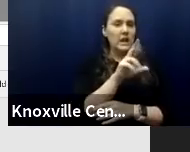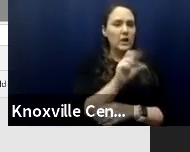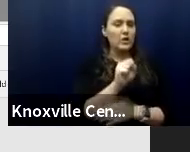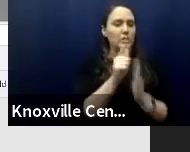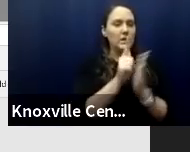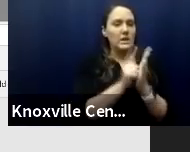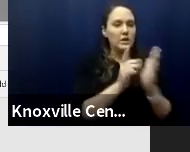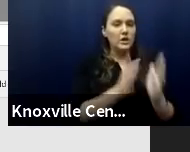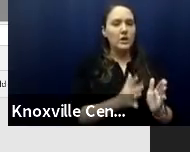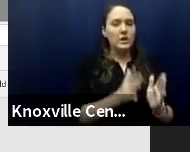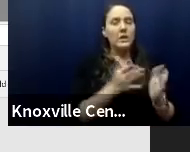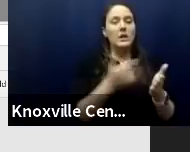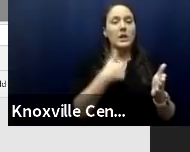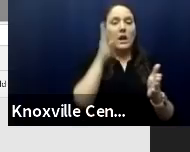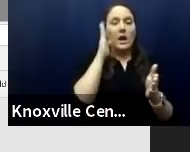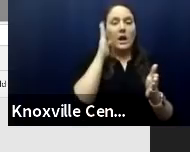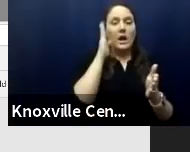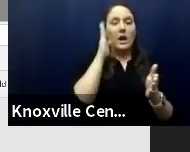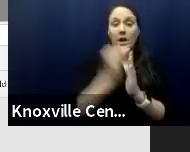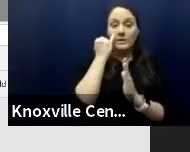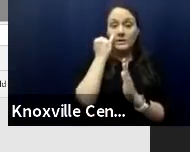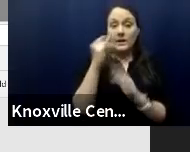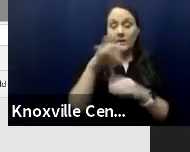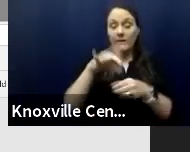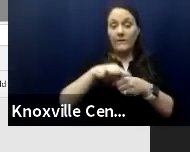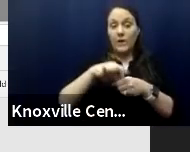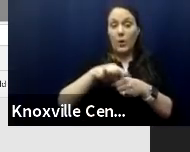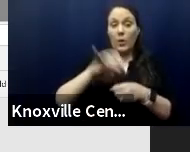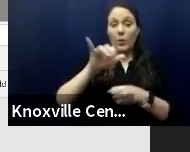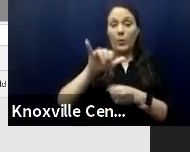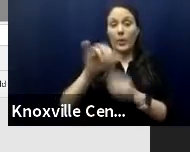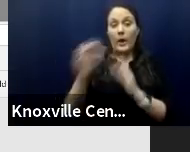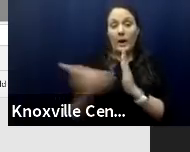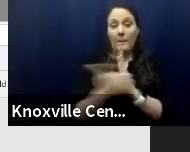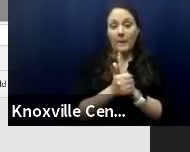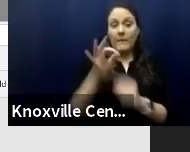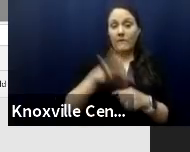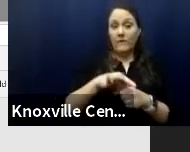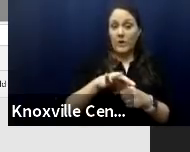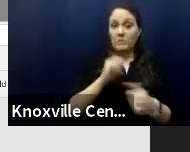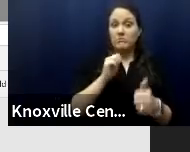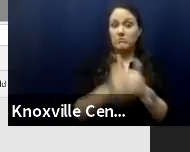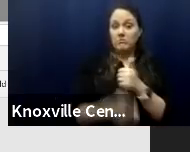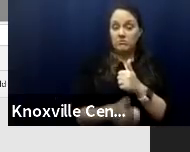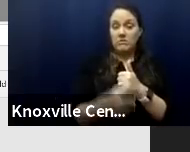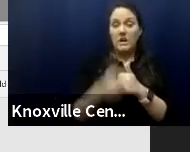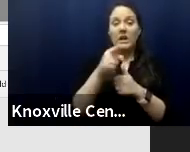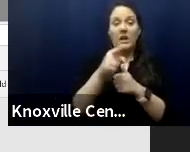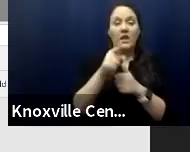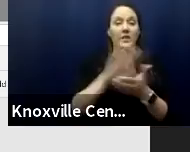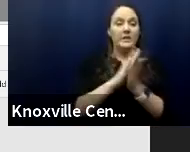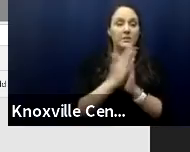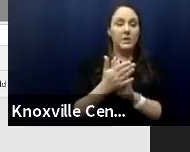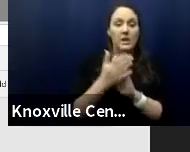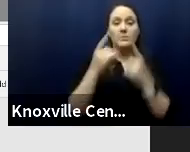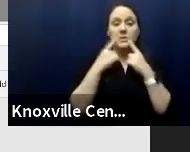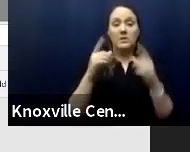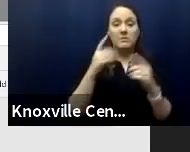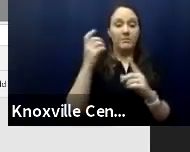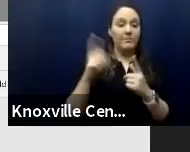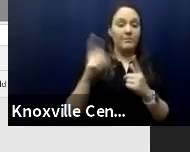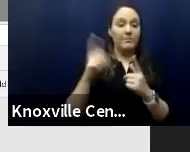that if this is voted, this amendment to the order is voted in, that this becomes effective at our